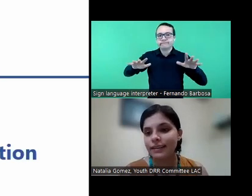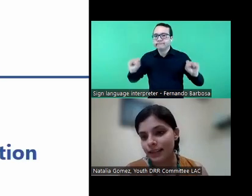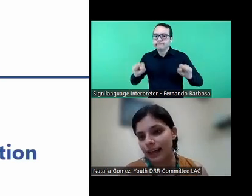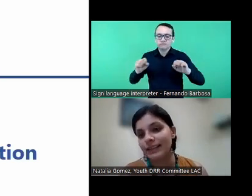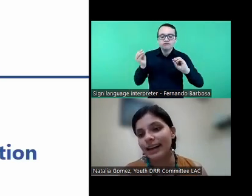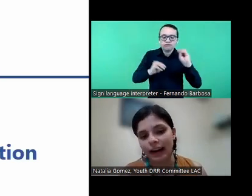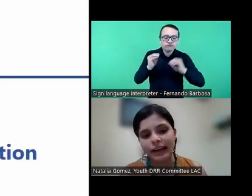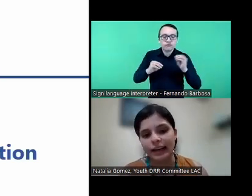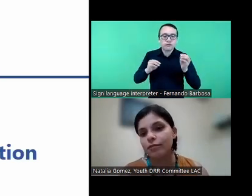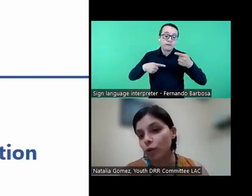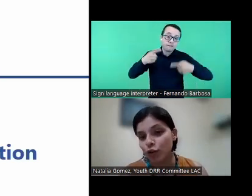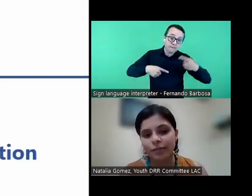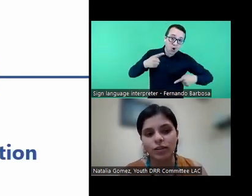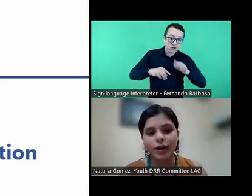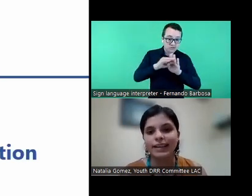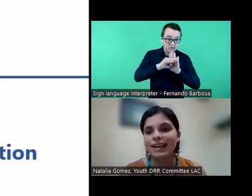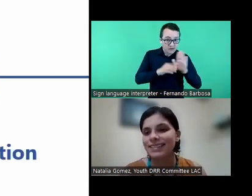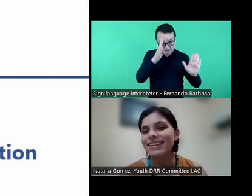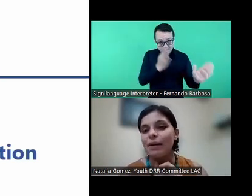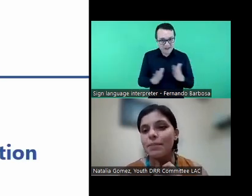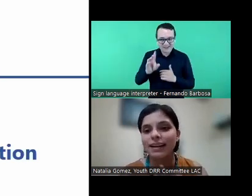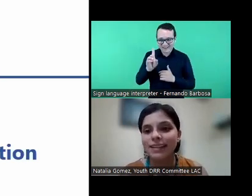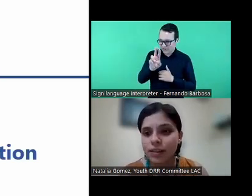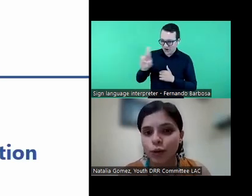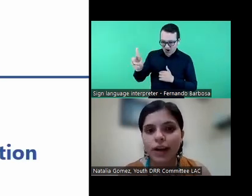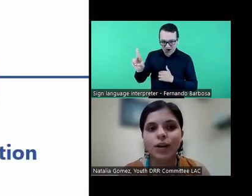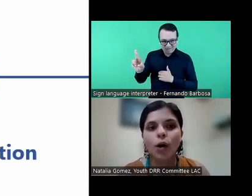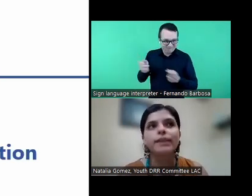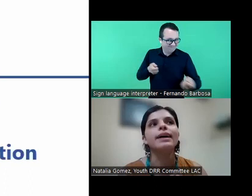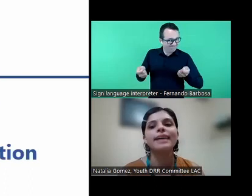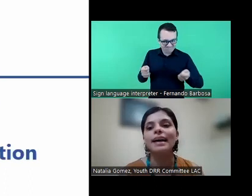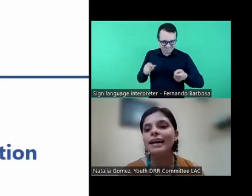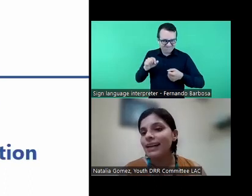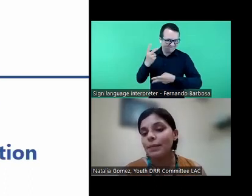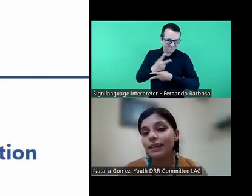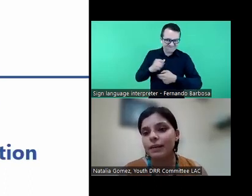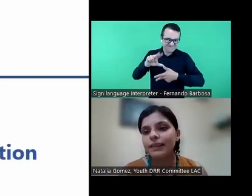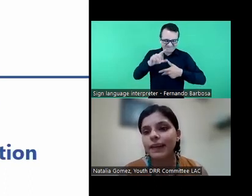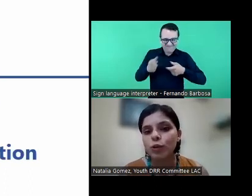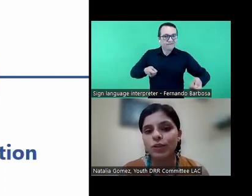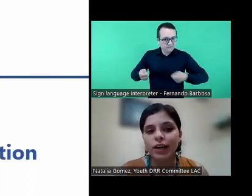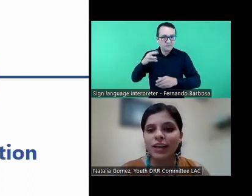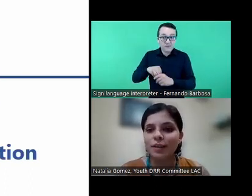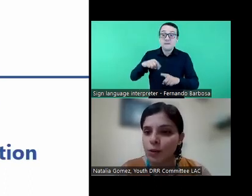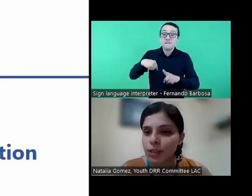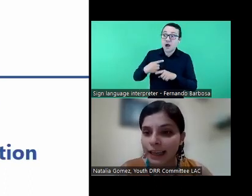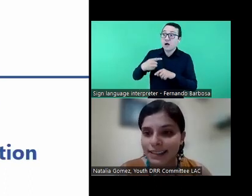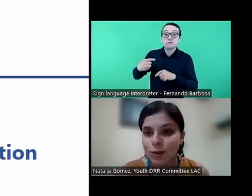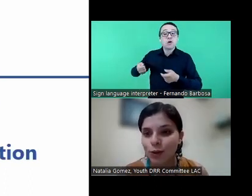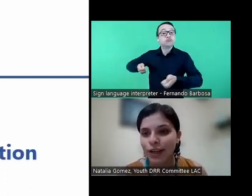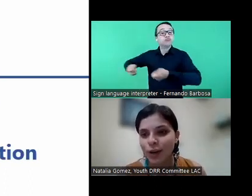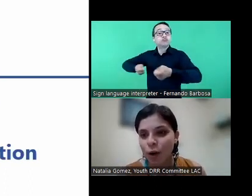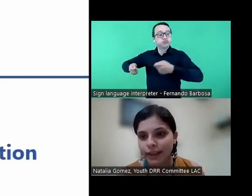the designing of policies and planning processes in DRR, as well as in governance structures.